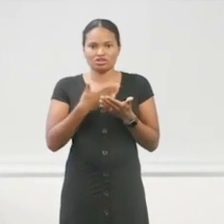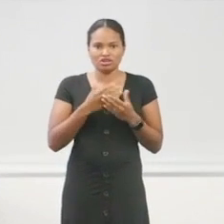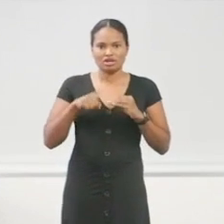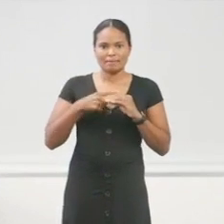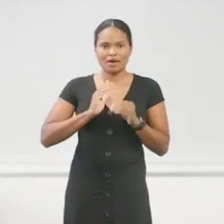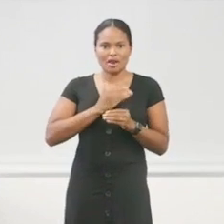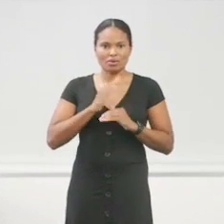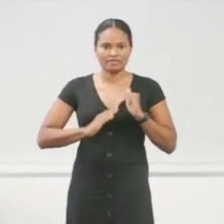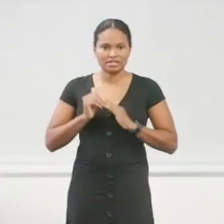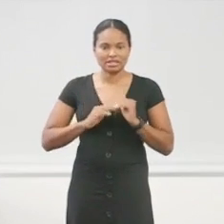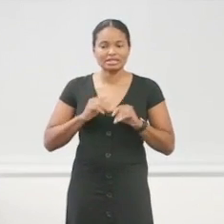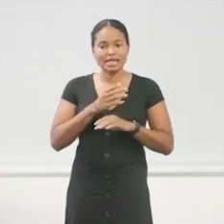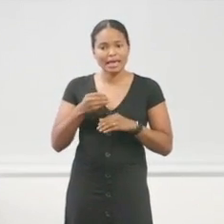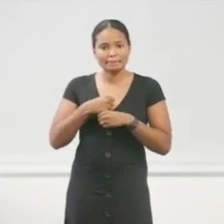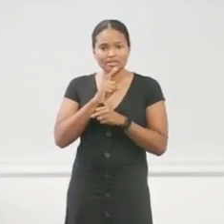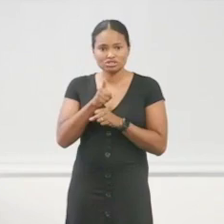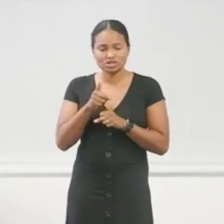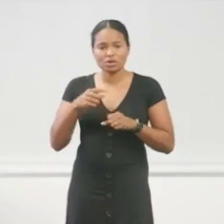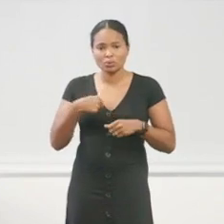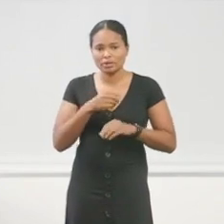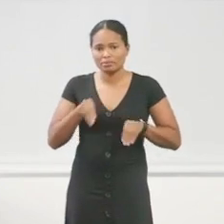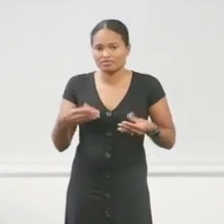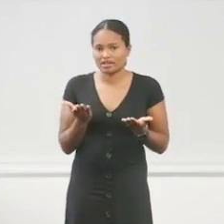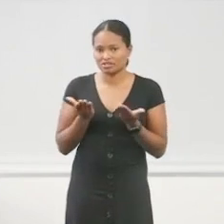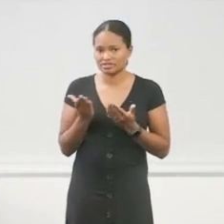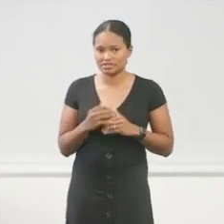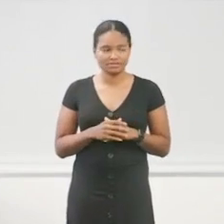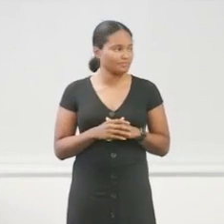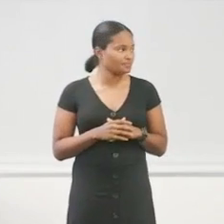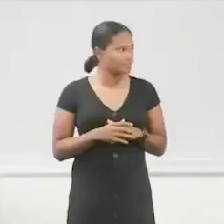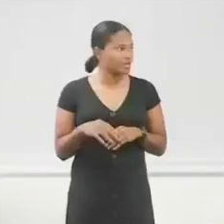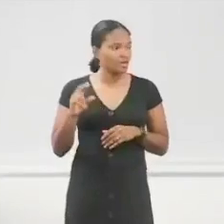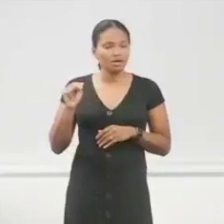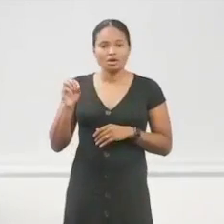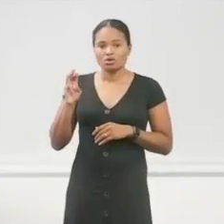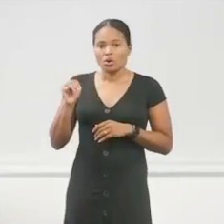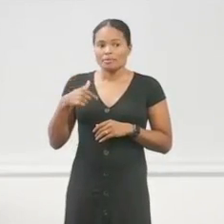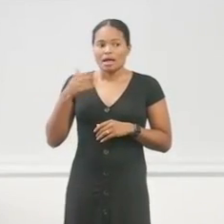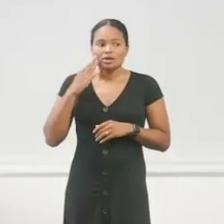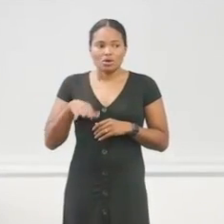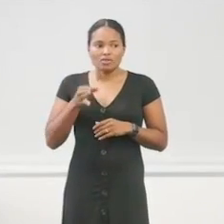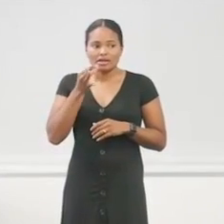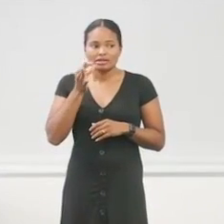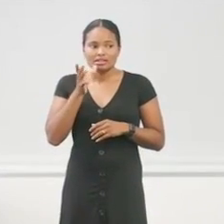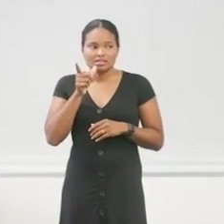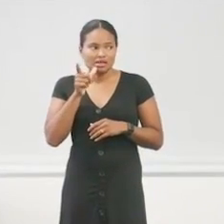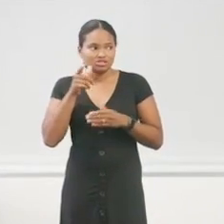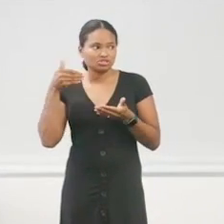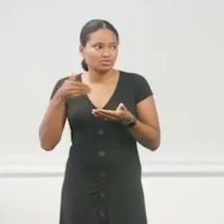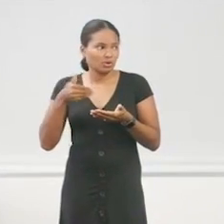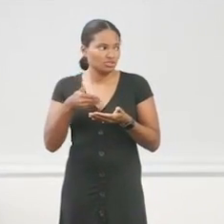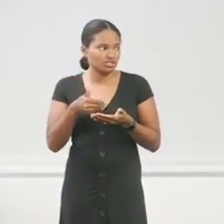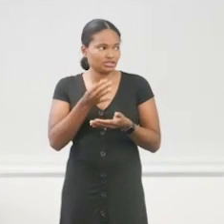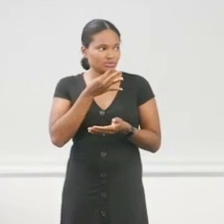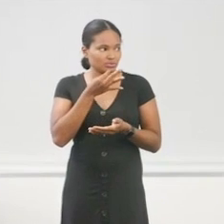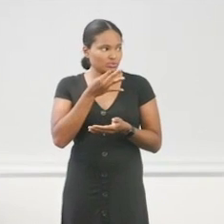that ensures that they get the services that they need when they need it. I know we're getting close to lunch, and I see that somebody